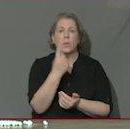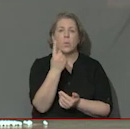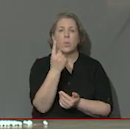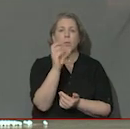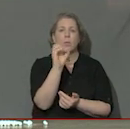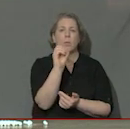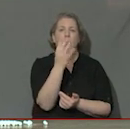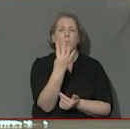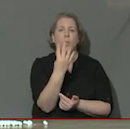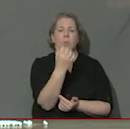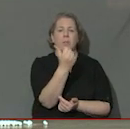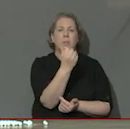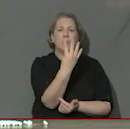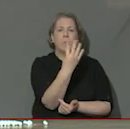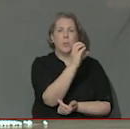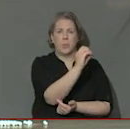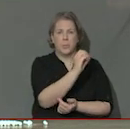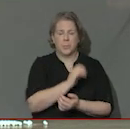104,640.